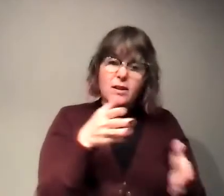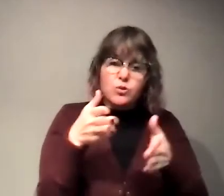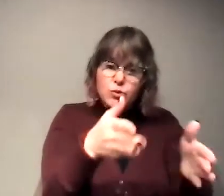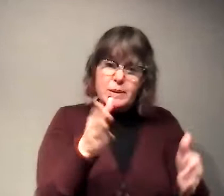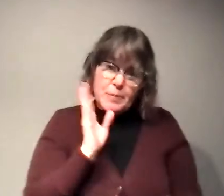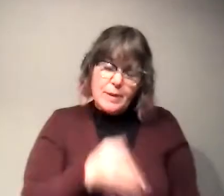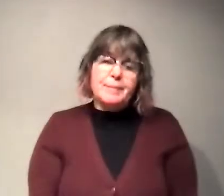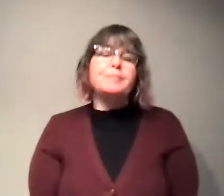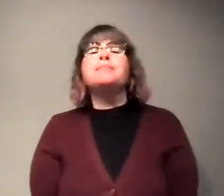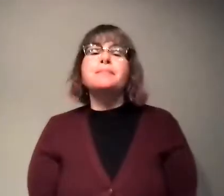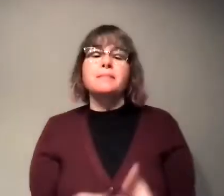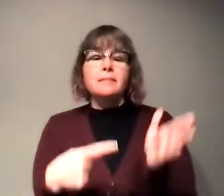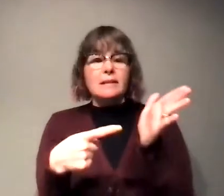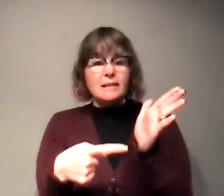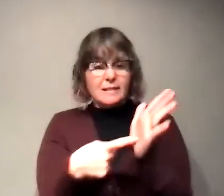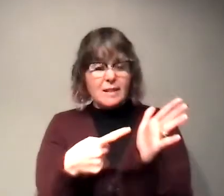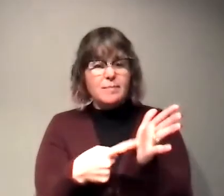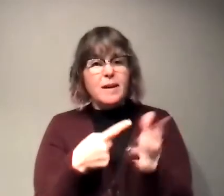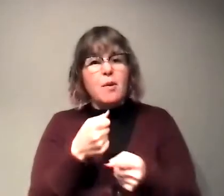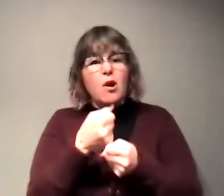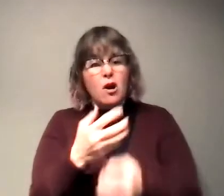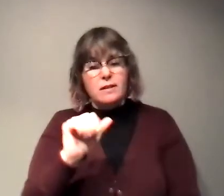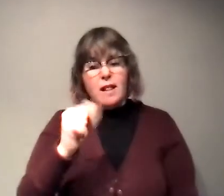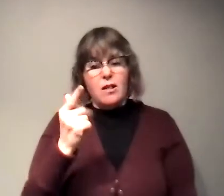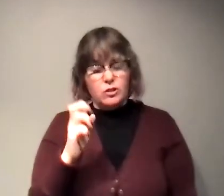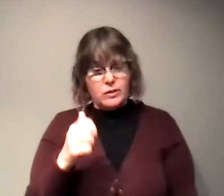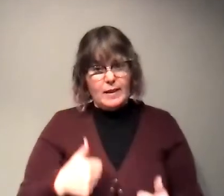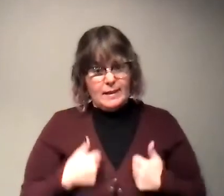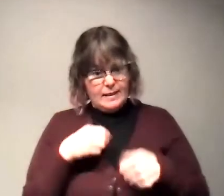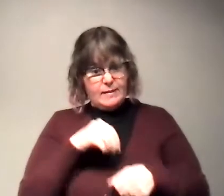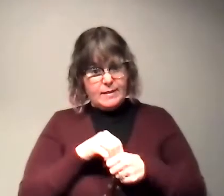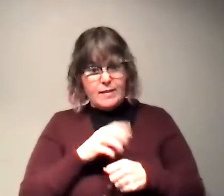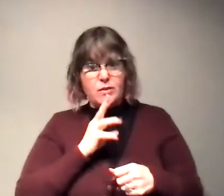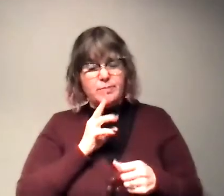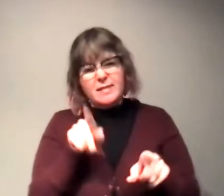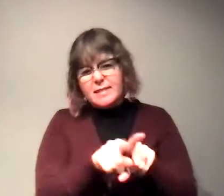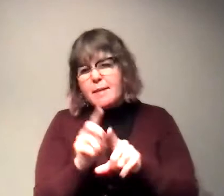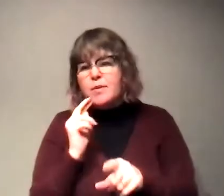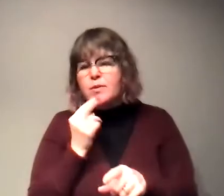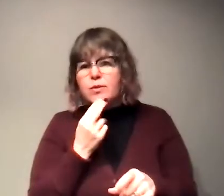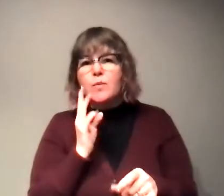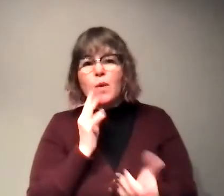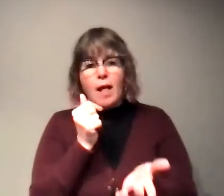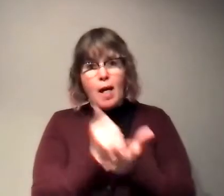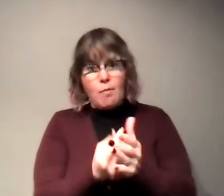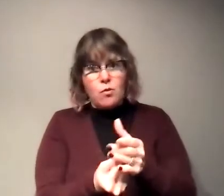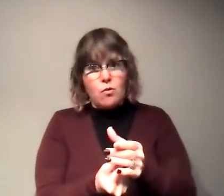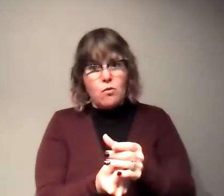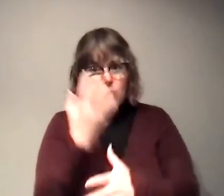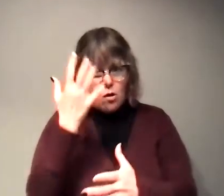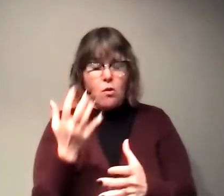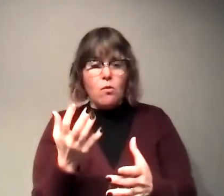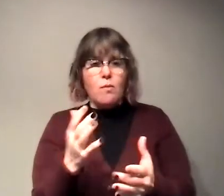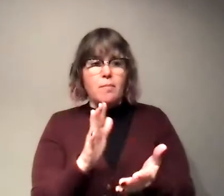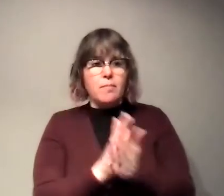And sometimes that causes the algae in the stream, since they use the same nutrients, it helps them to really grow and turn the water